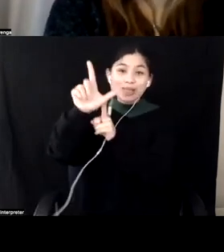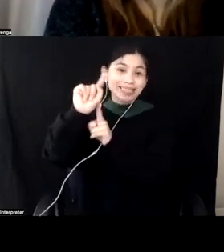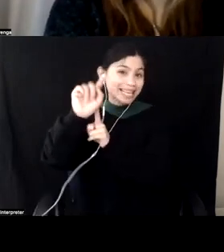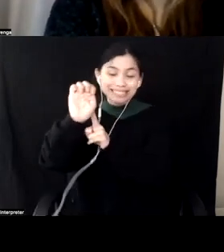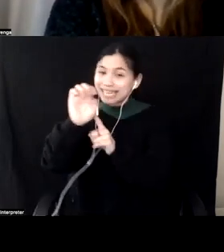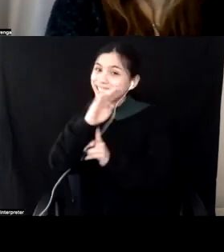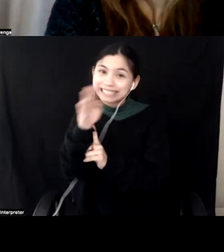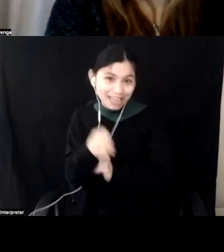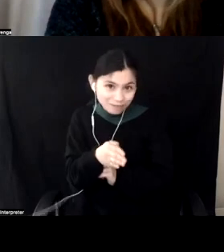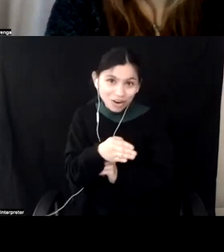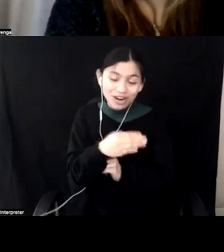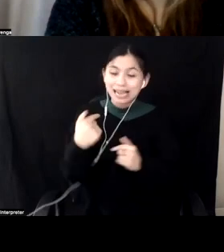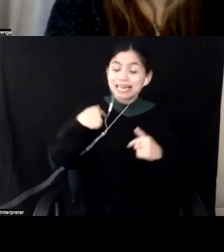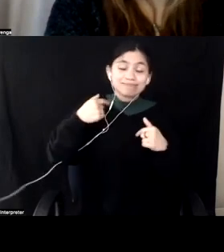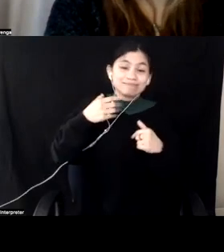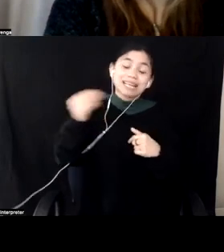go.